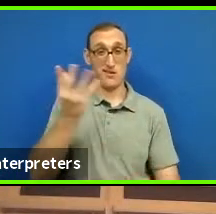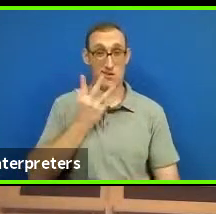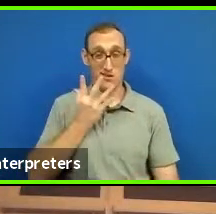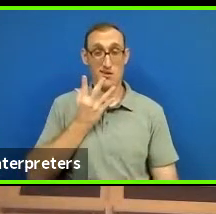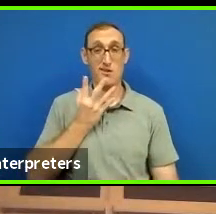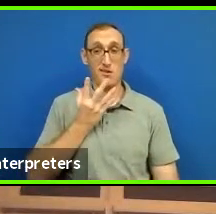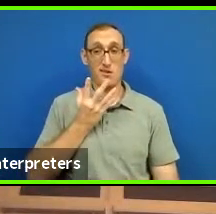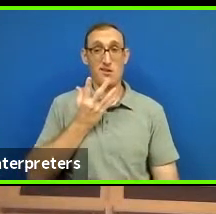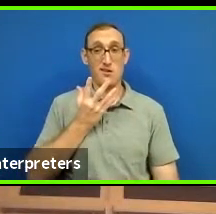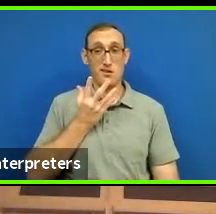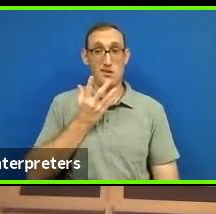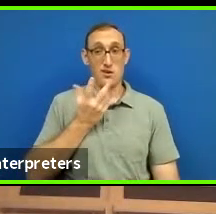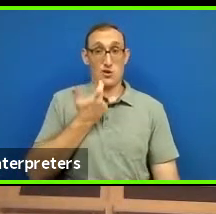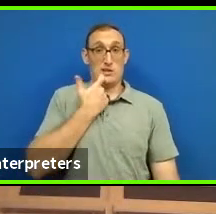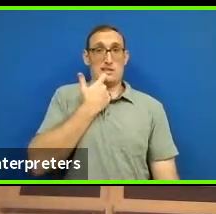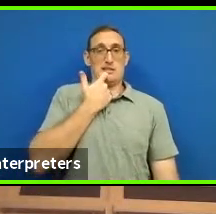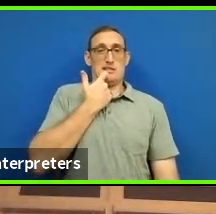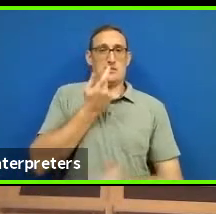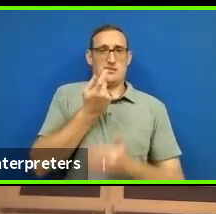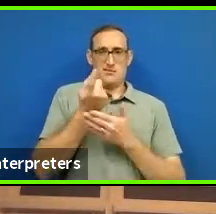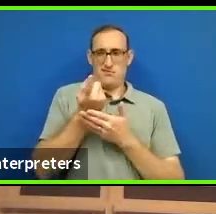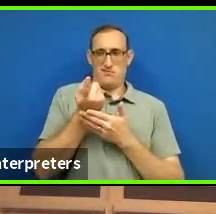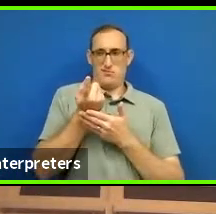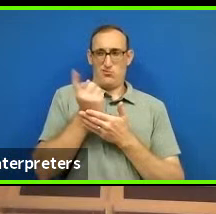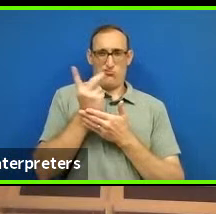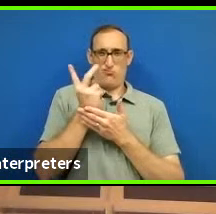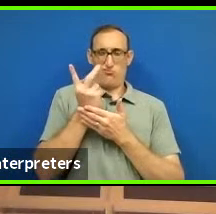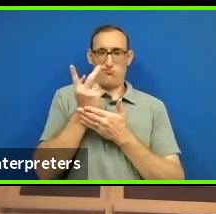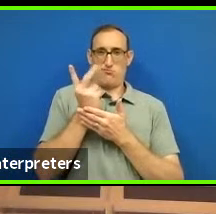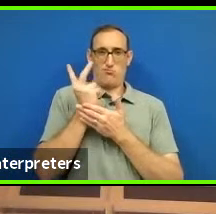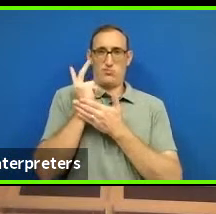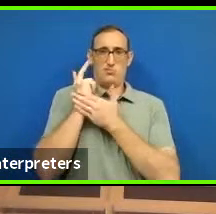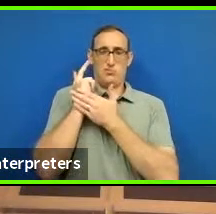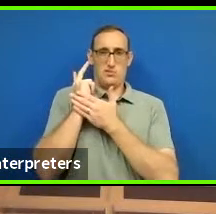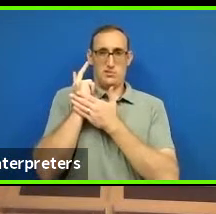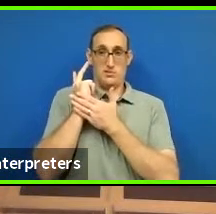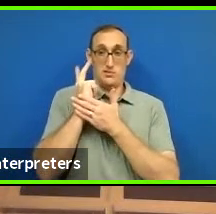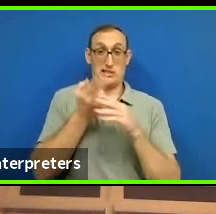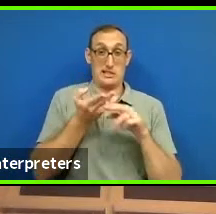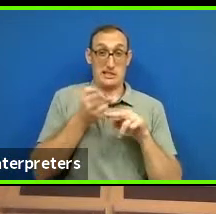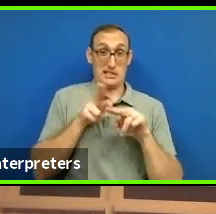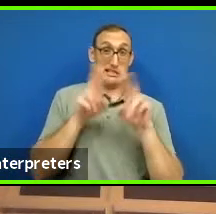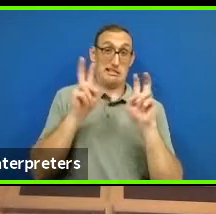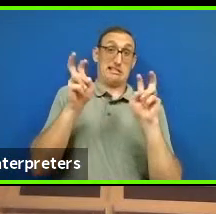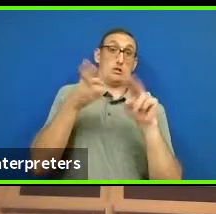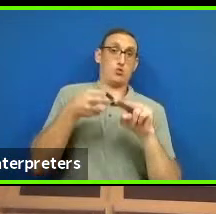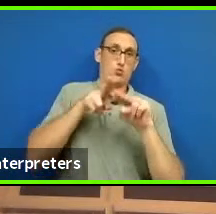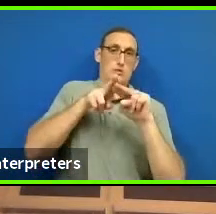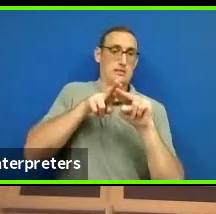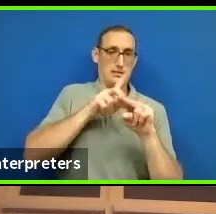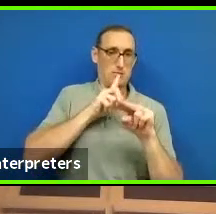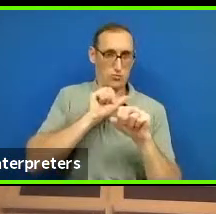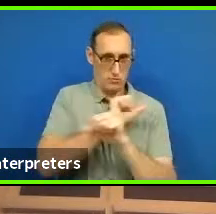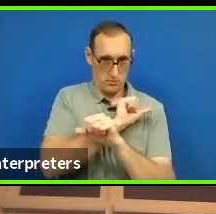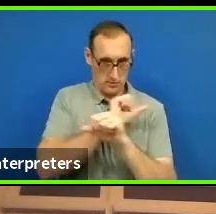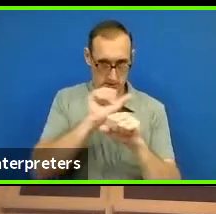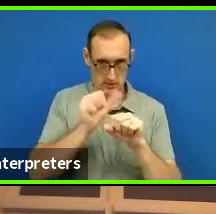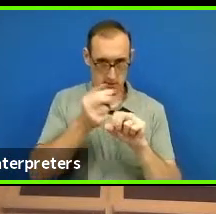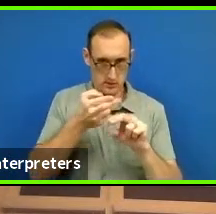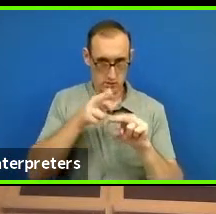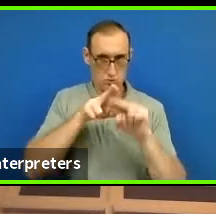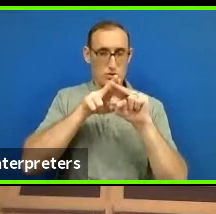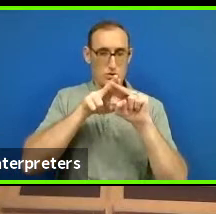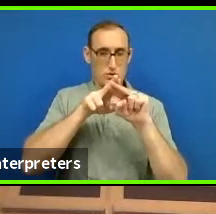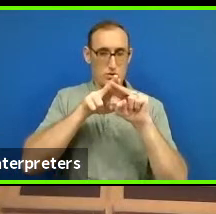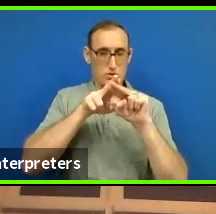spoken about over the last couple of weeks is not an actionable increase, and that overall the numbers in the area